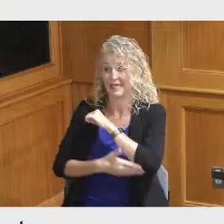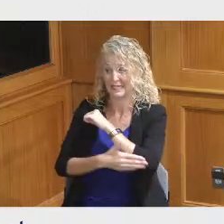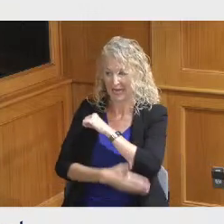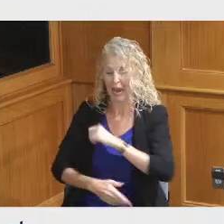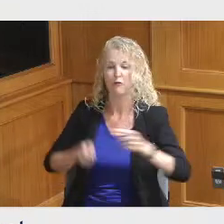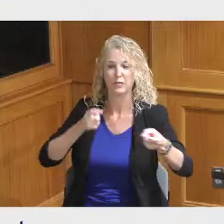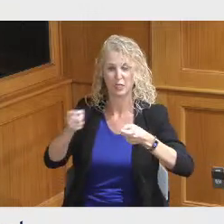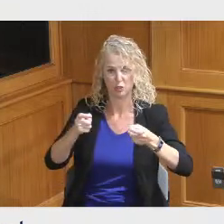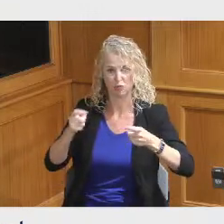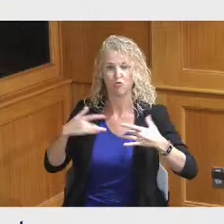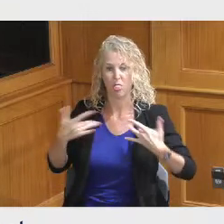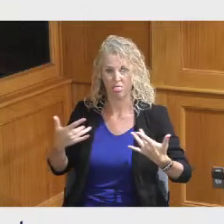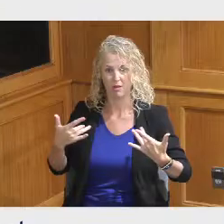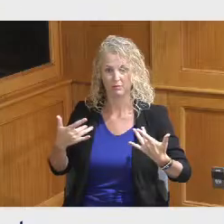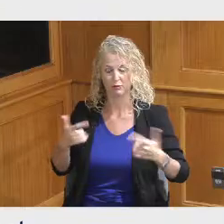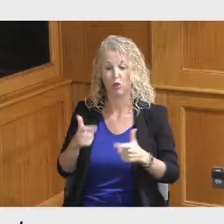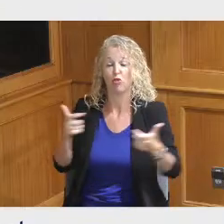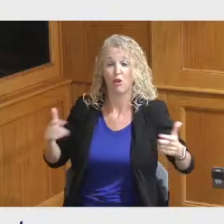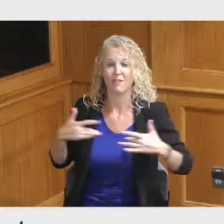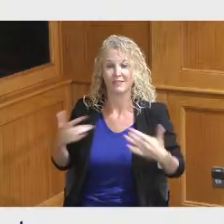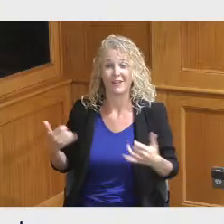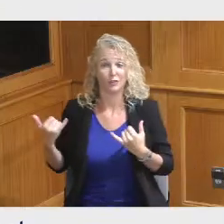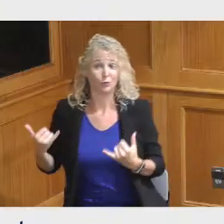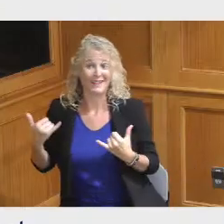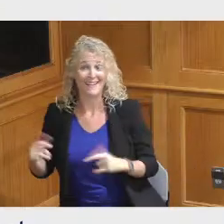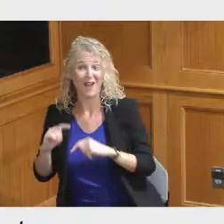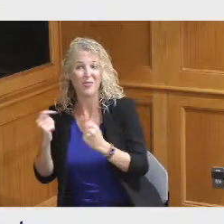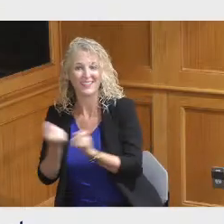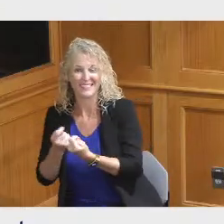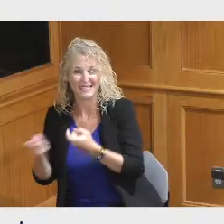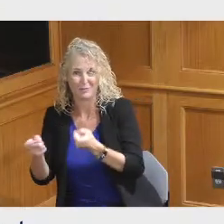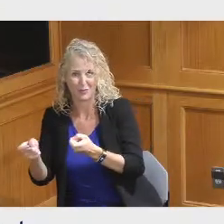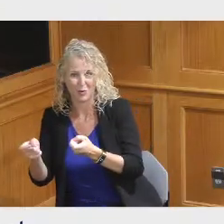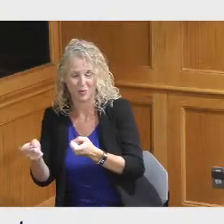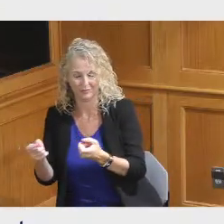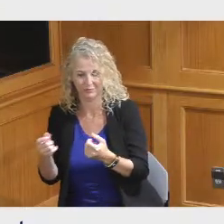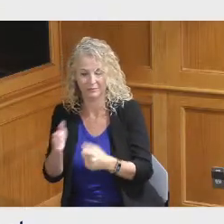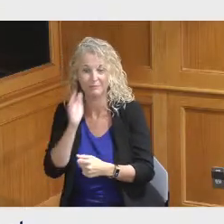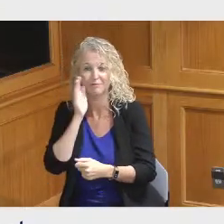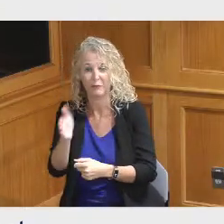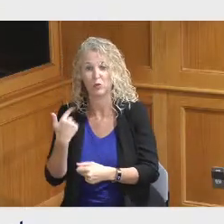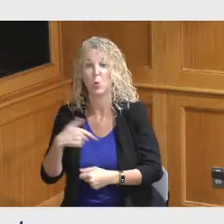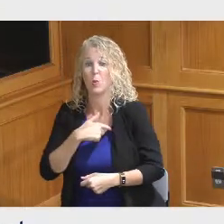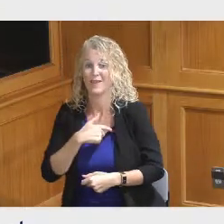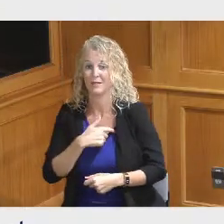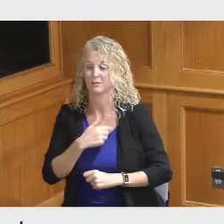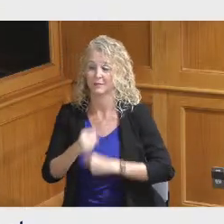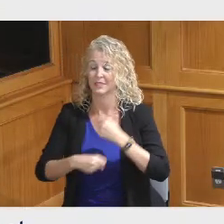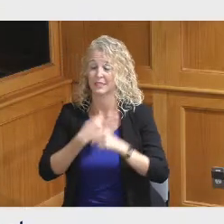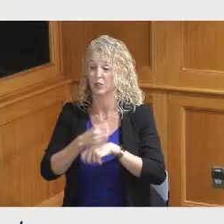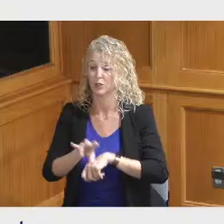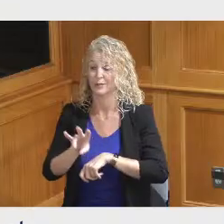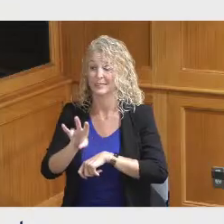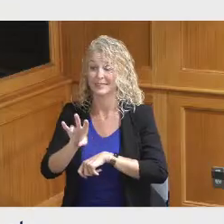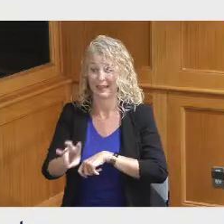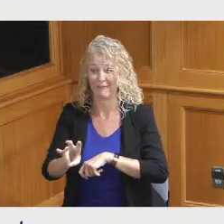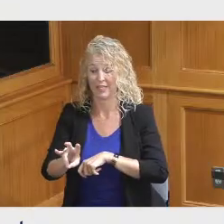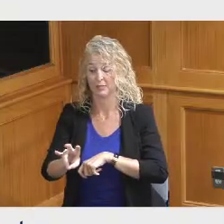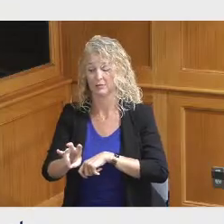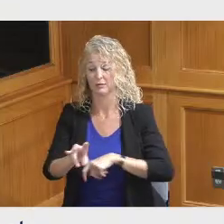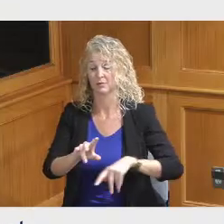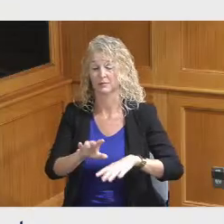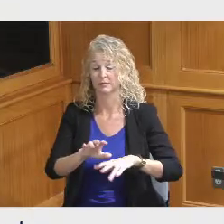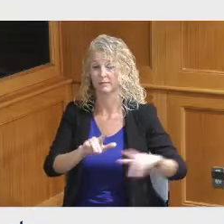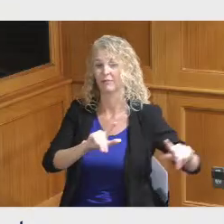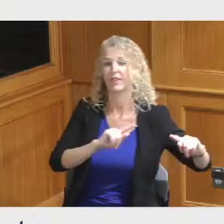large events at the stadium, where the team currently manages that function. And in year 7 of the lease, the county and the team will sit down